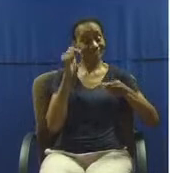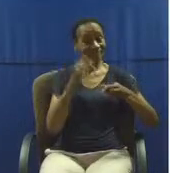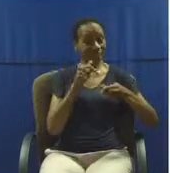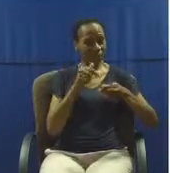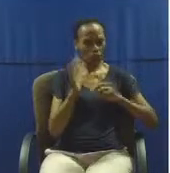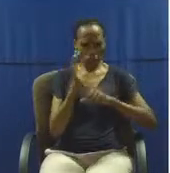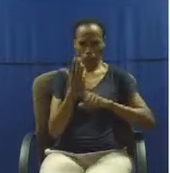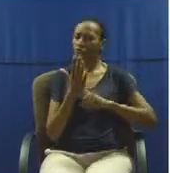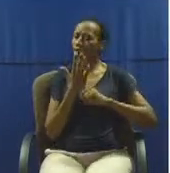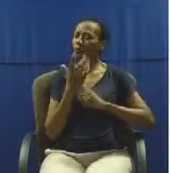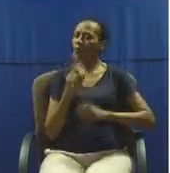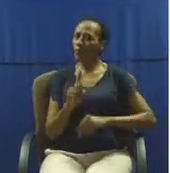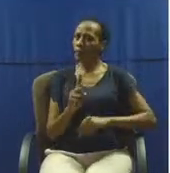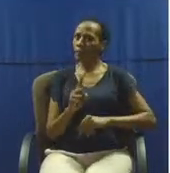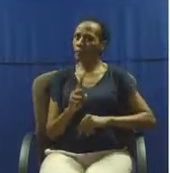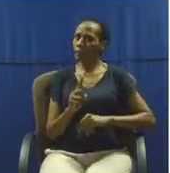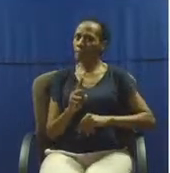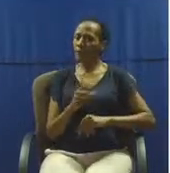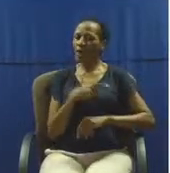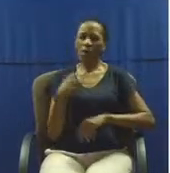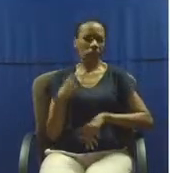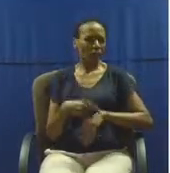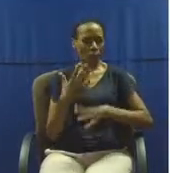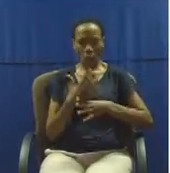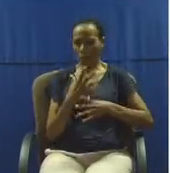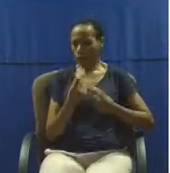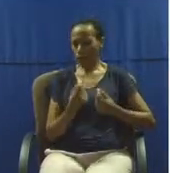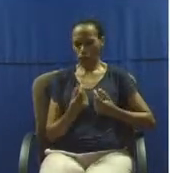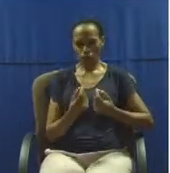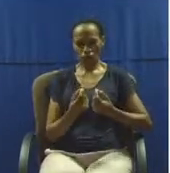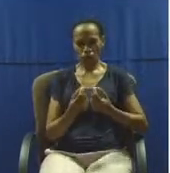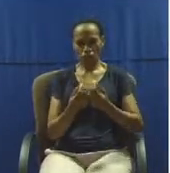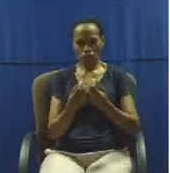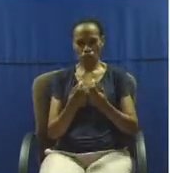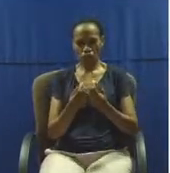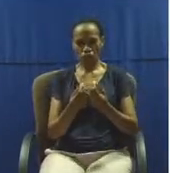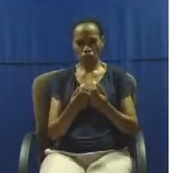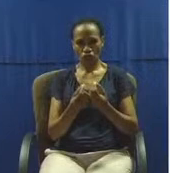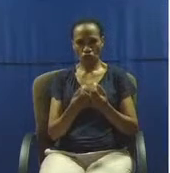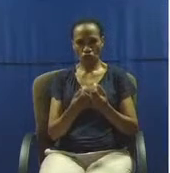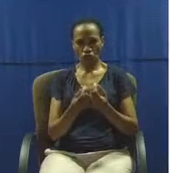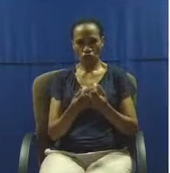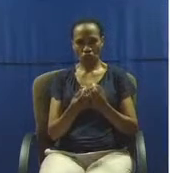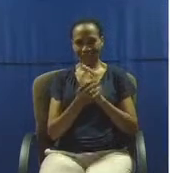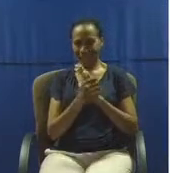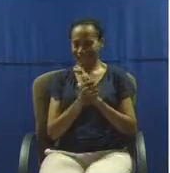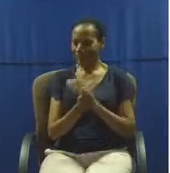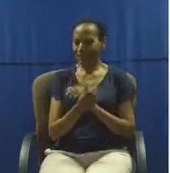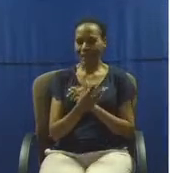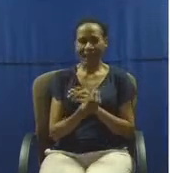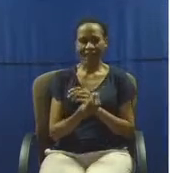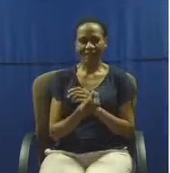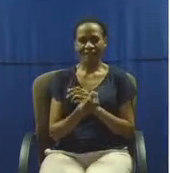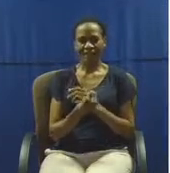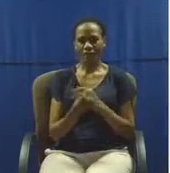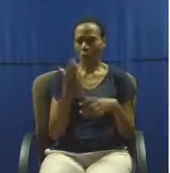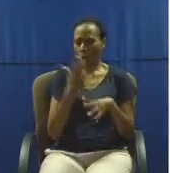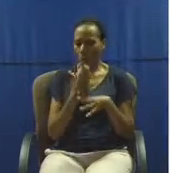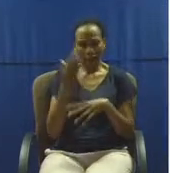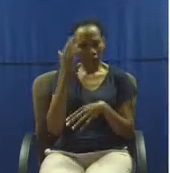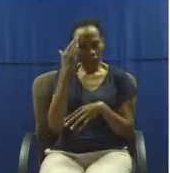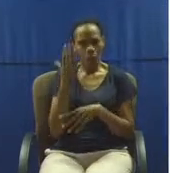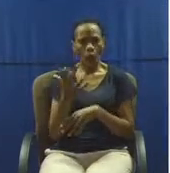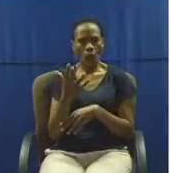demonstrated over time that they have a number of competencies and capabilities. And